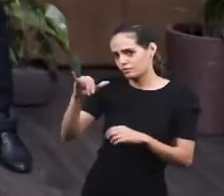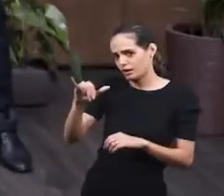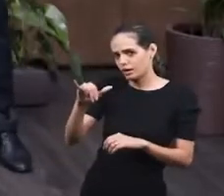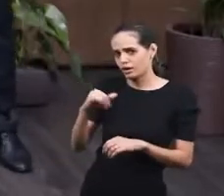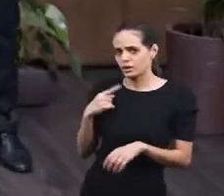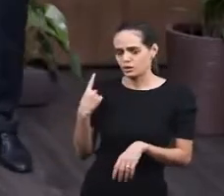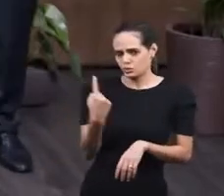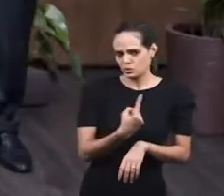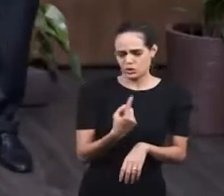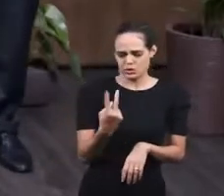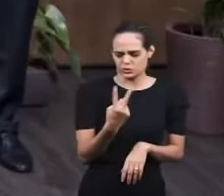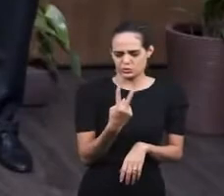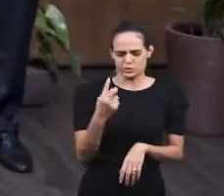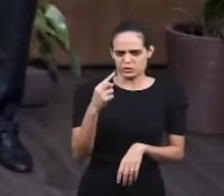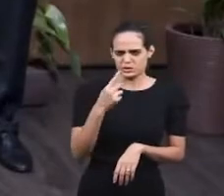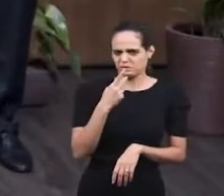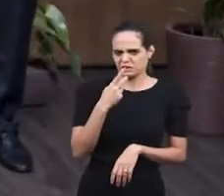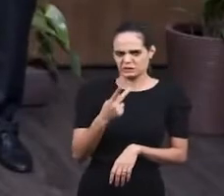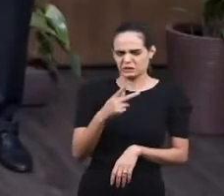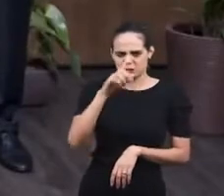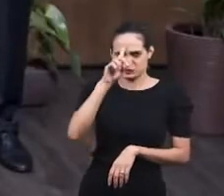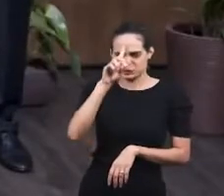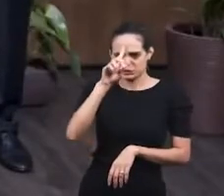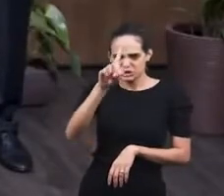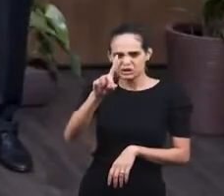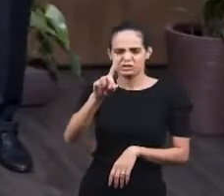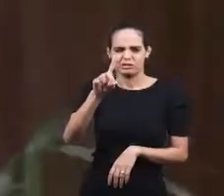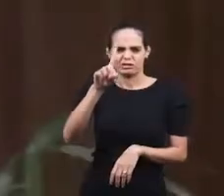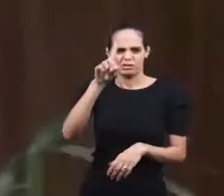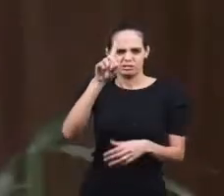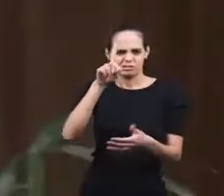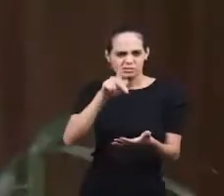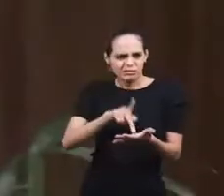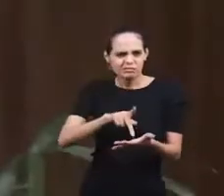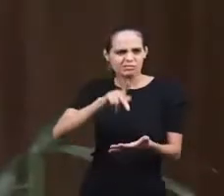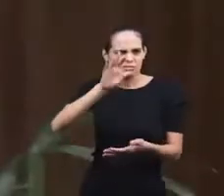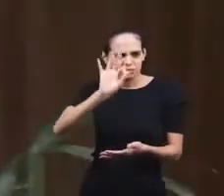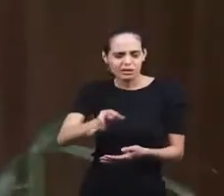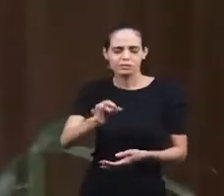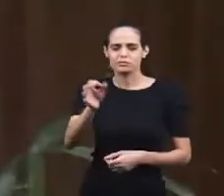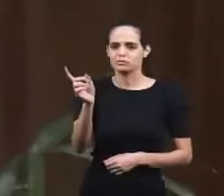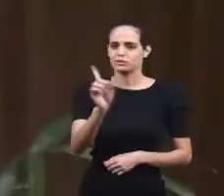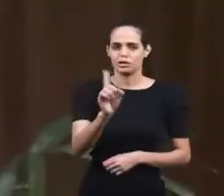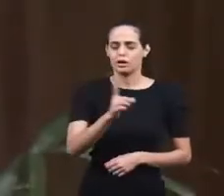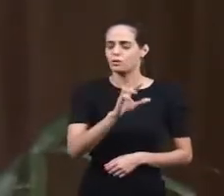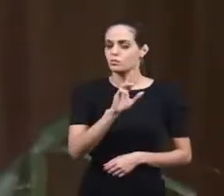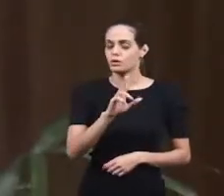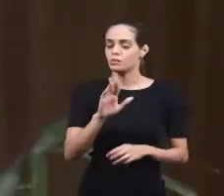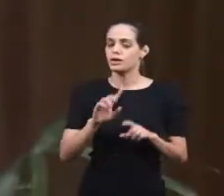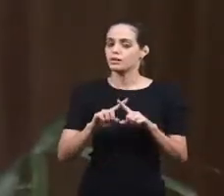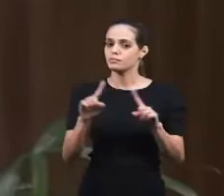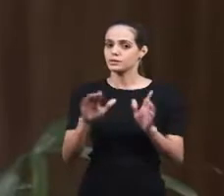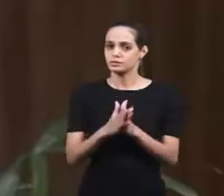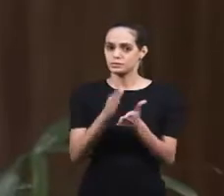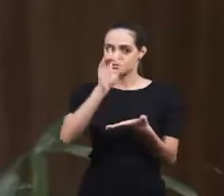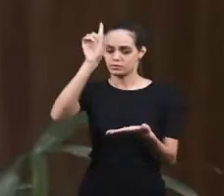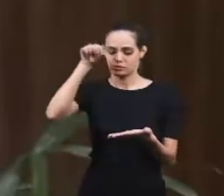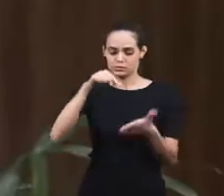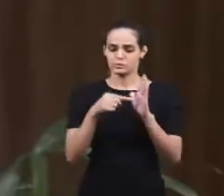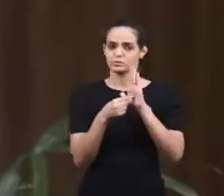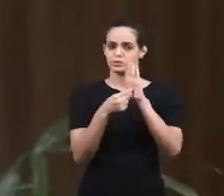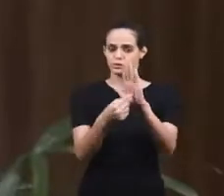will take place. We're not here, Daniel, to establish a date. But the Bible says that